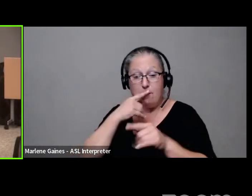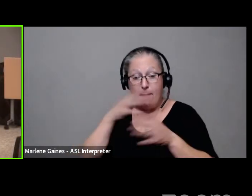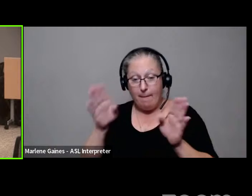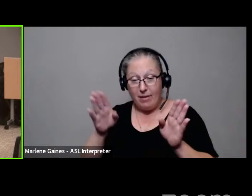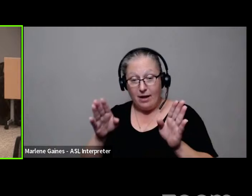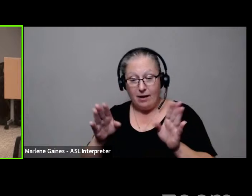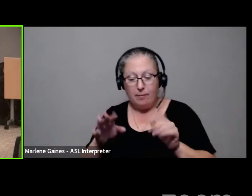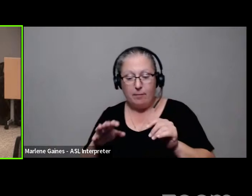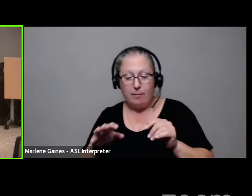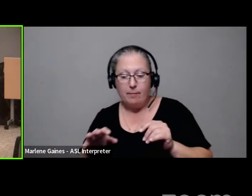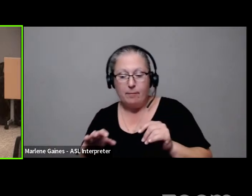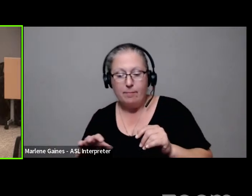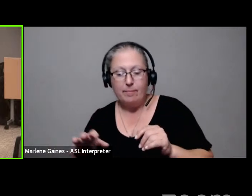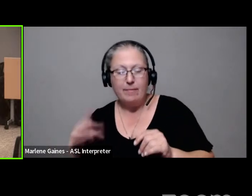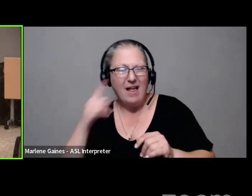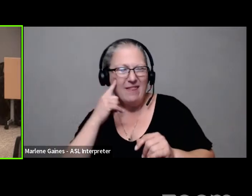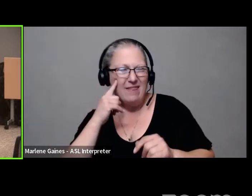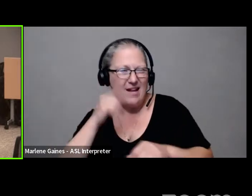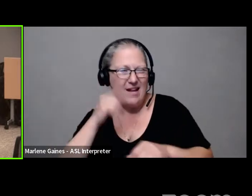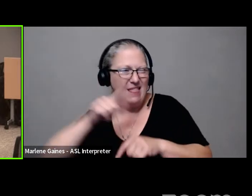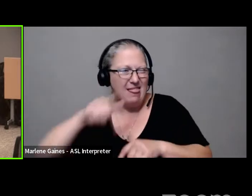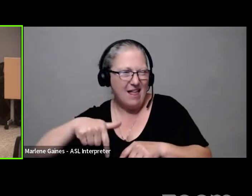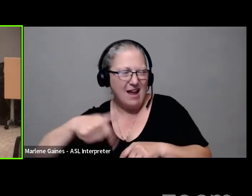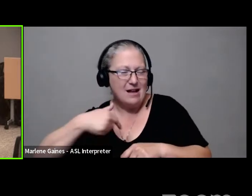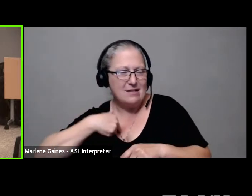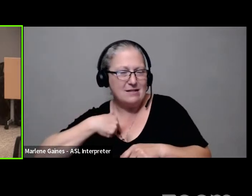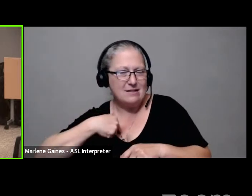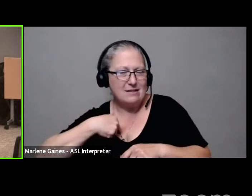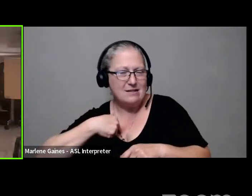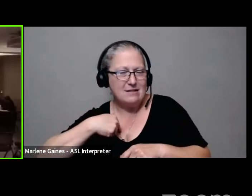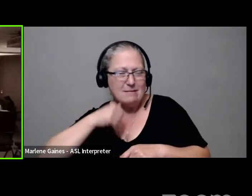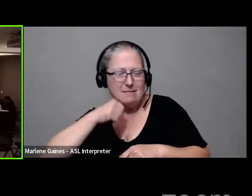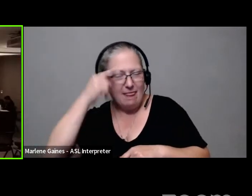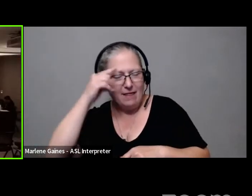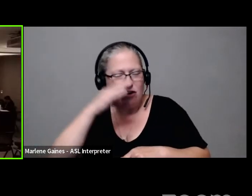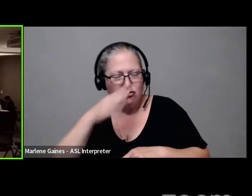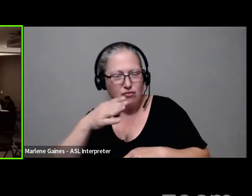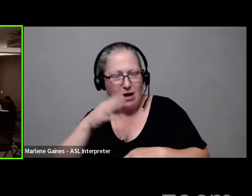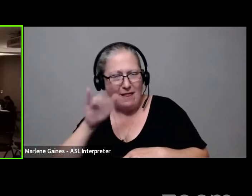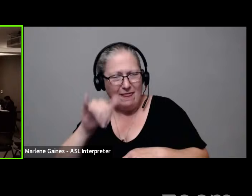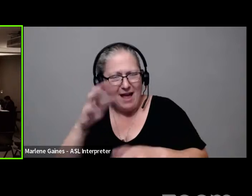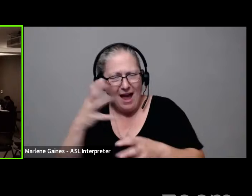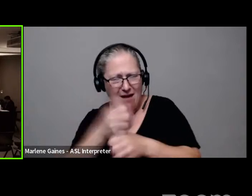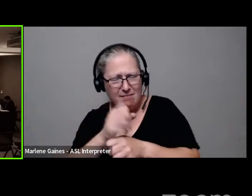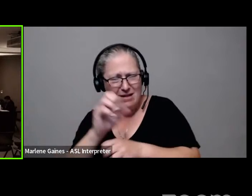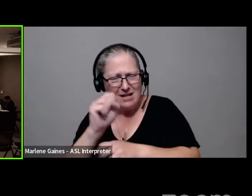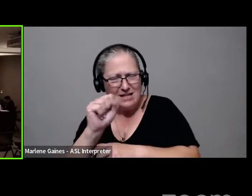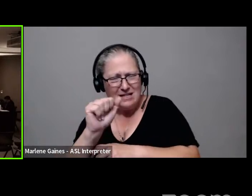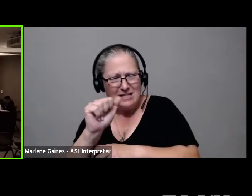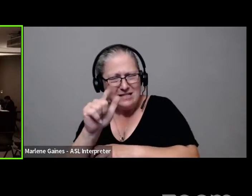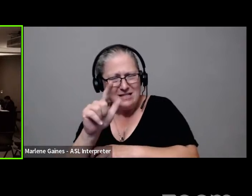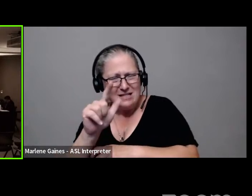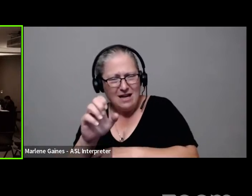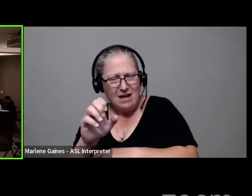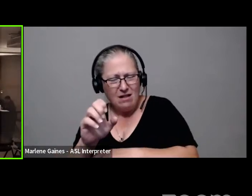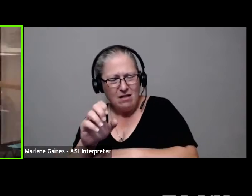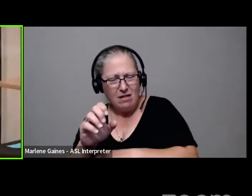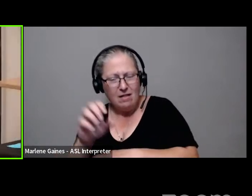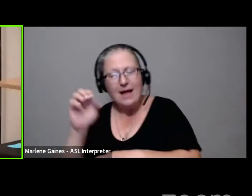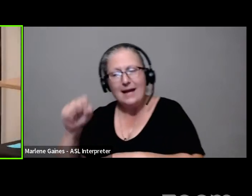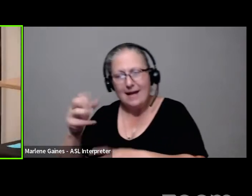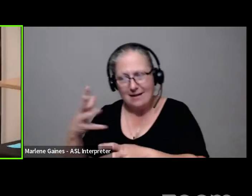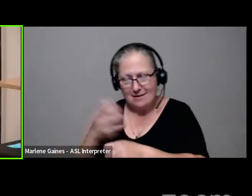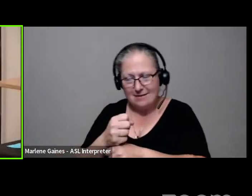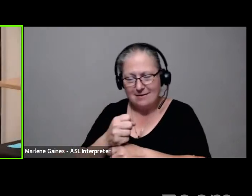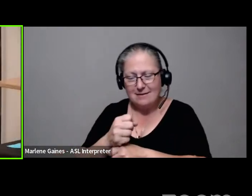public? I think it's late, so that's why I'm not thinking straight, but what, is that an acronym SAIL? It's all capital letters. It is an acronym.